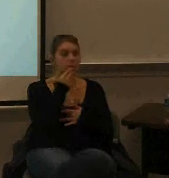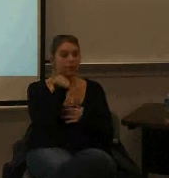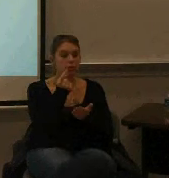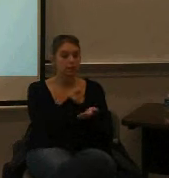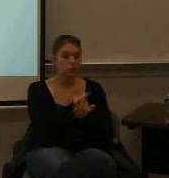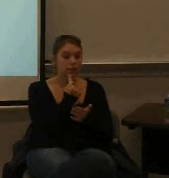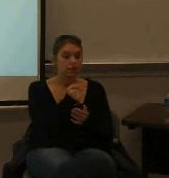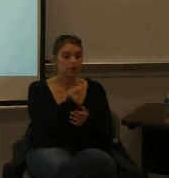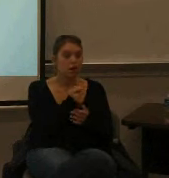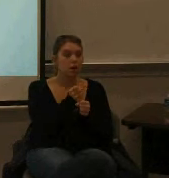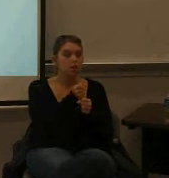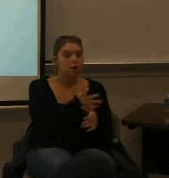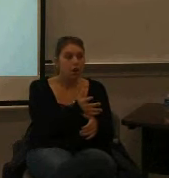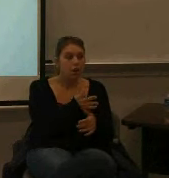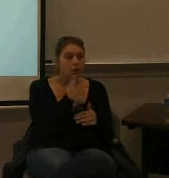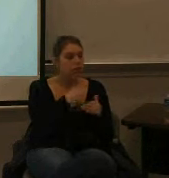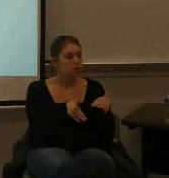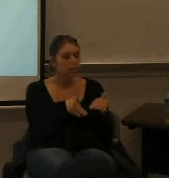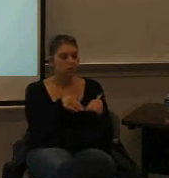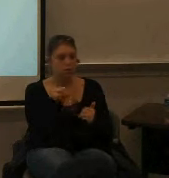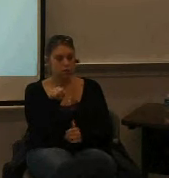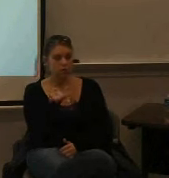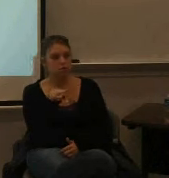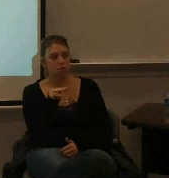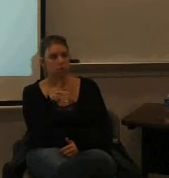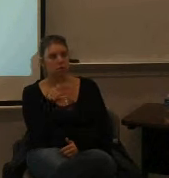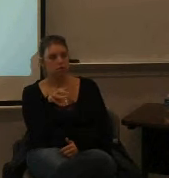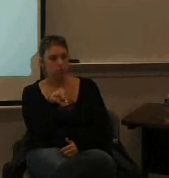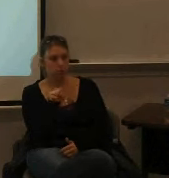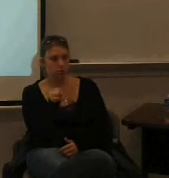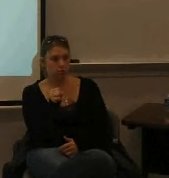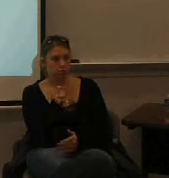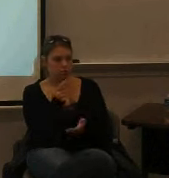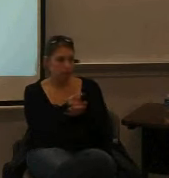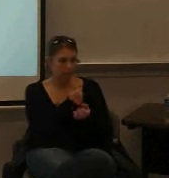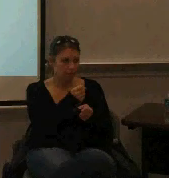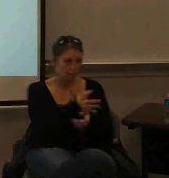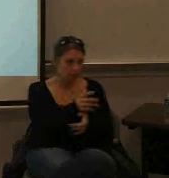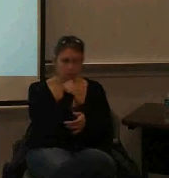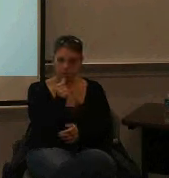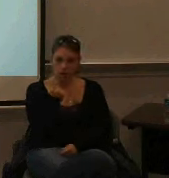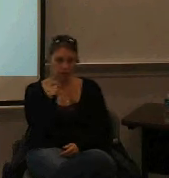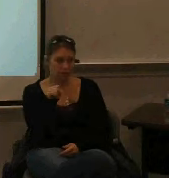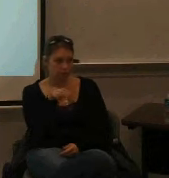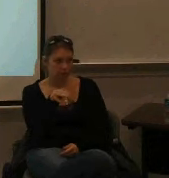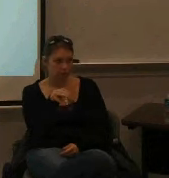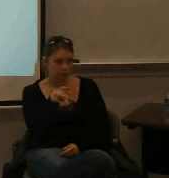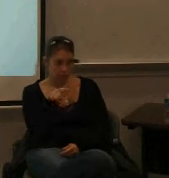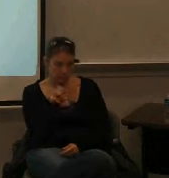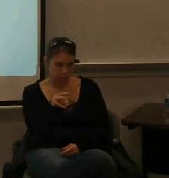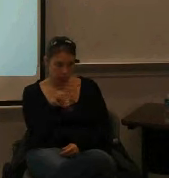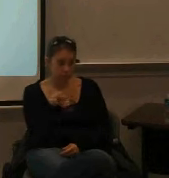the ultimate cause than the symptoms, right? And this is true for most cases of pollution.